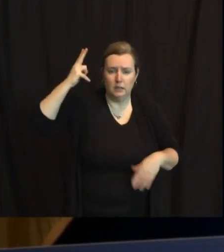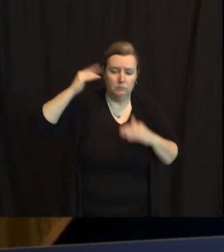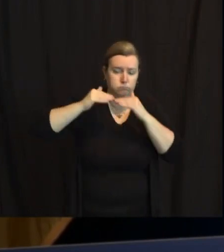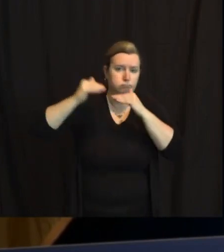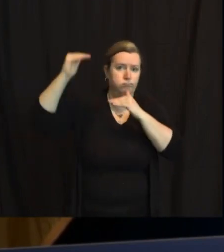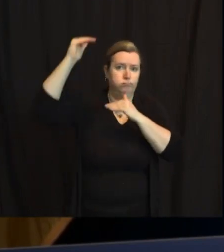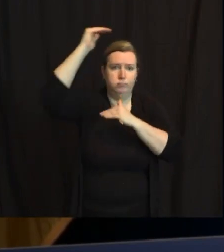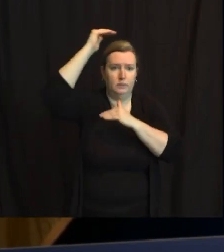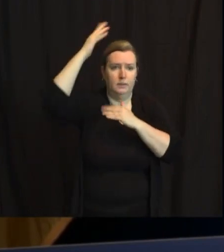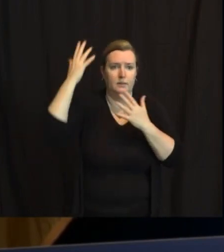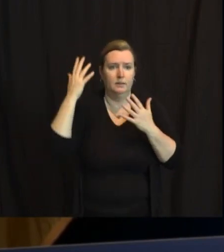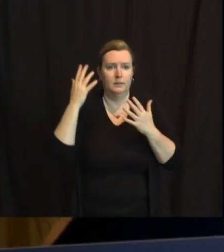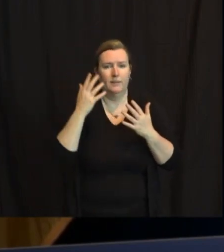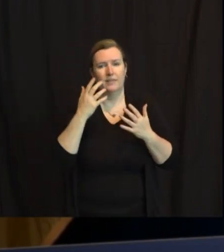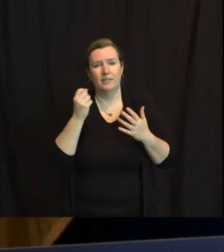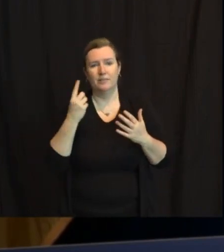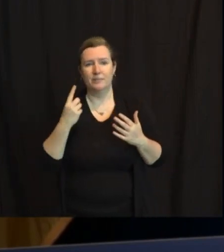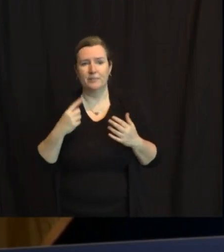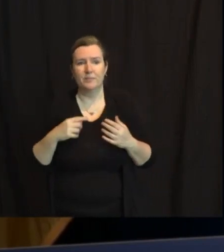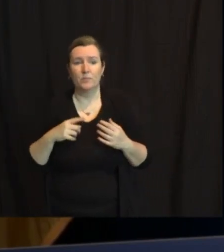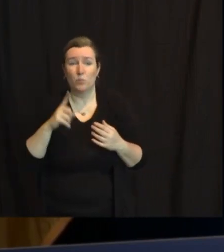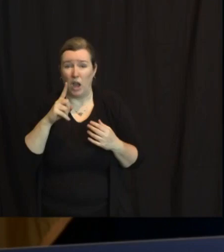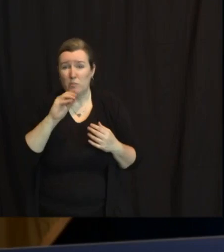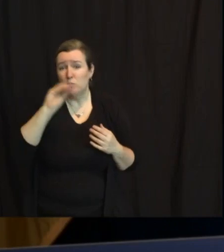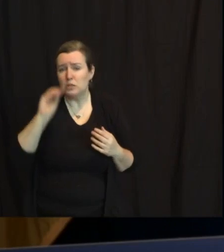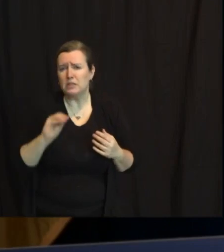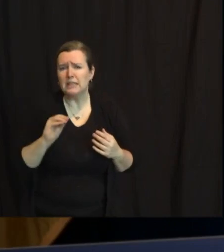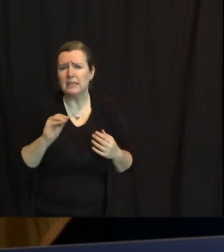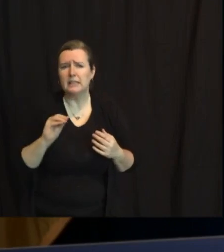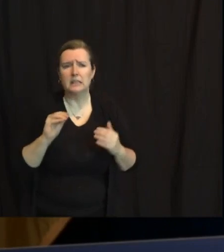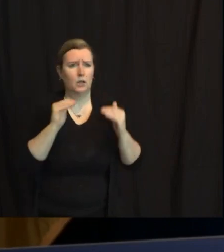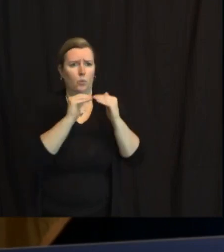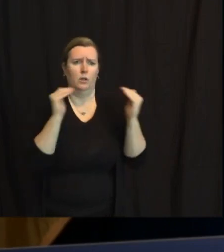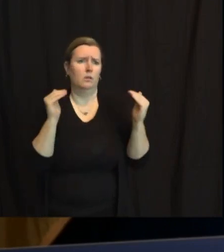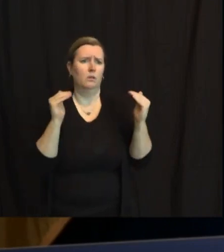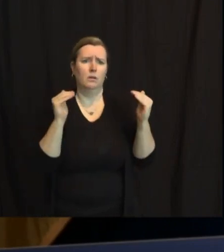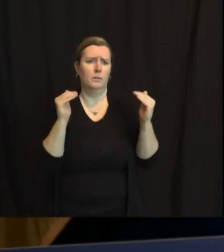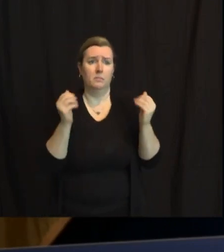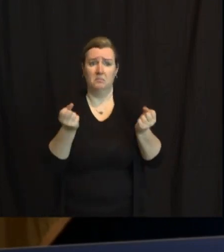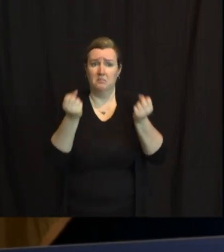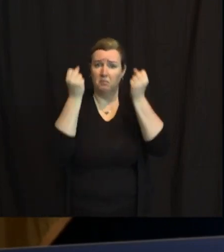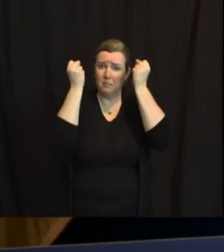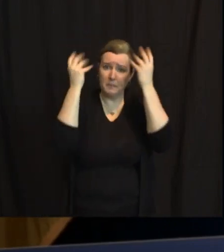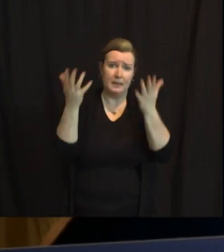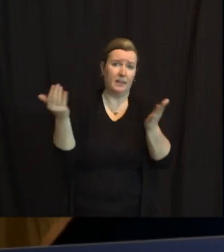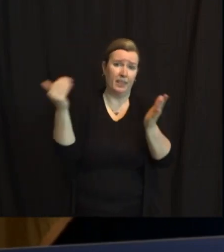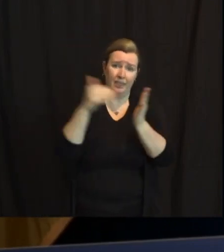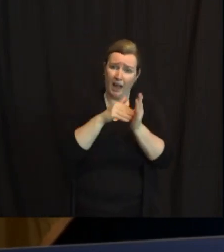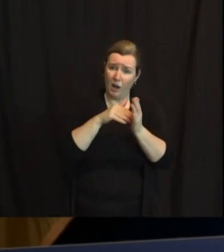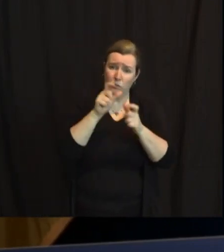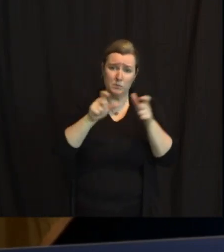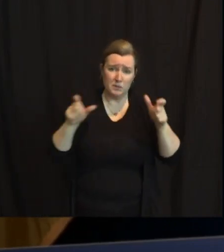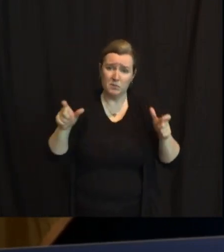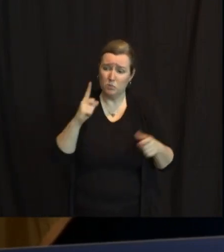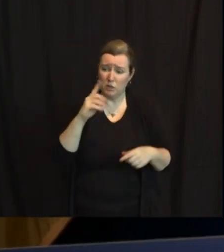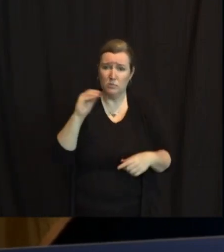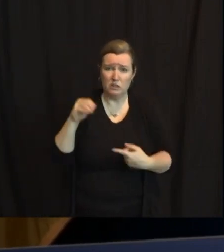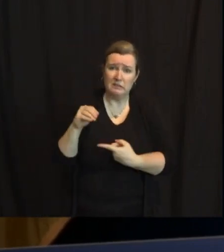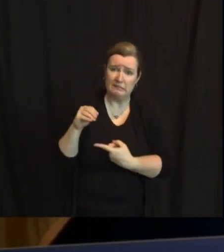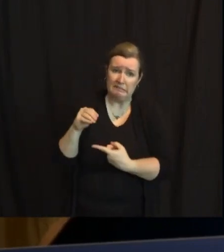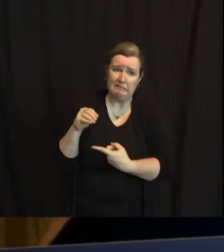numbers. And again, in general, six day is the median to get your claim processed, and from there, 97% are getting paid in 3